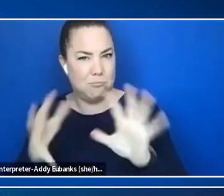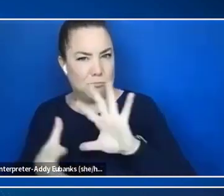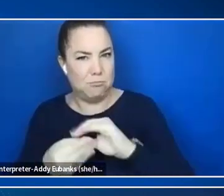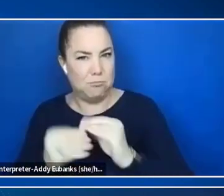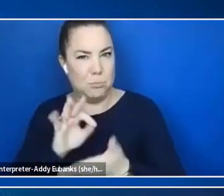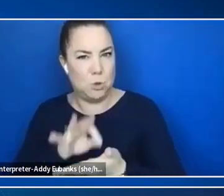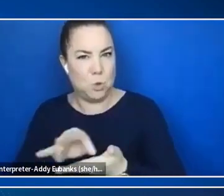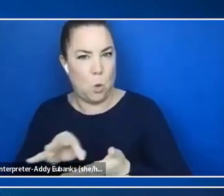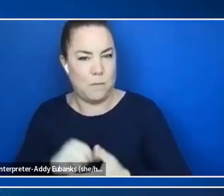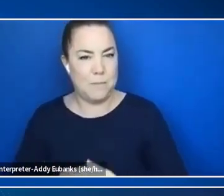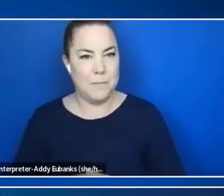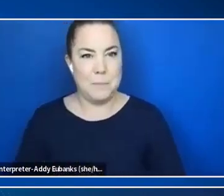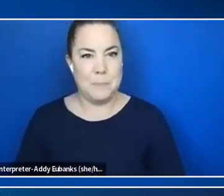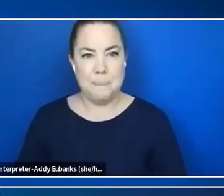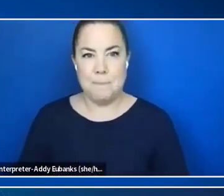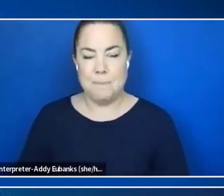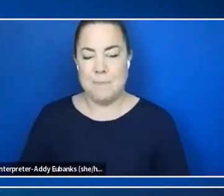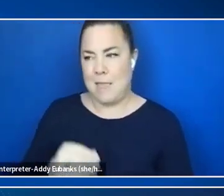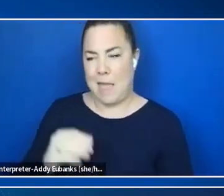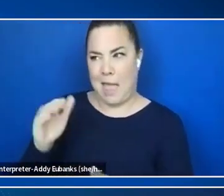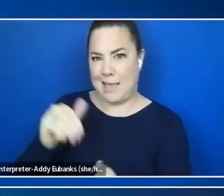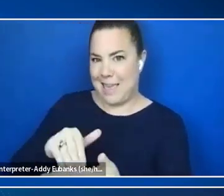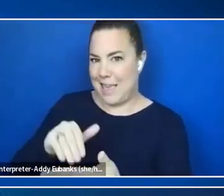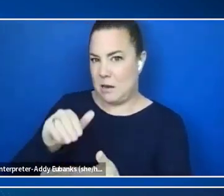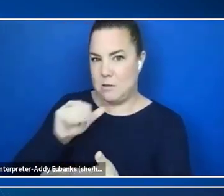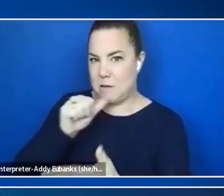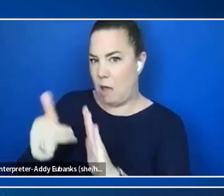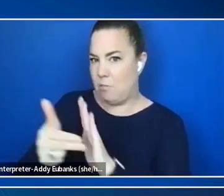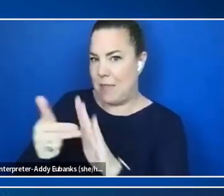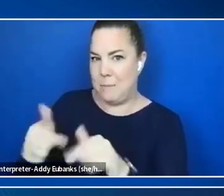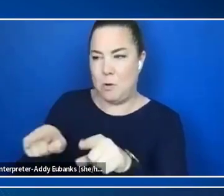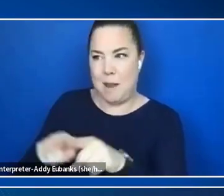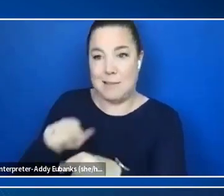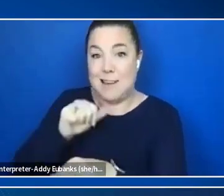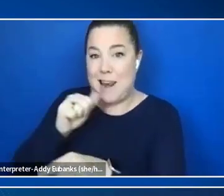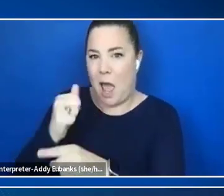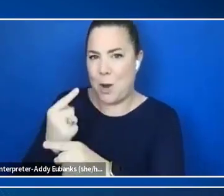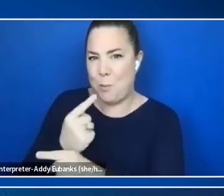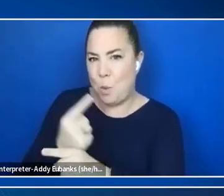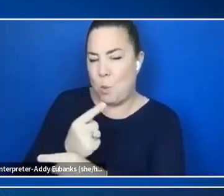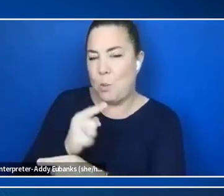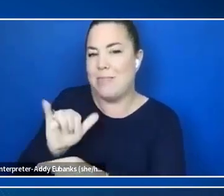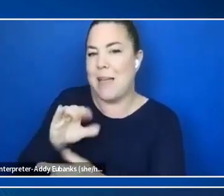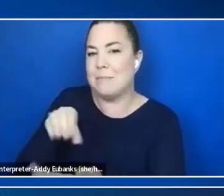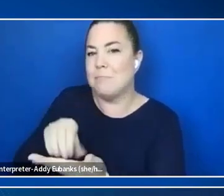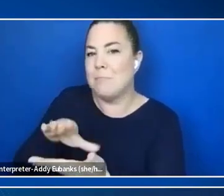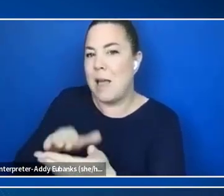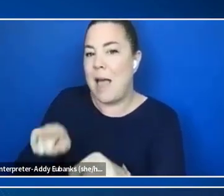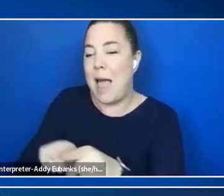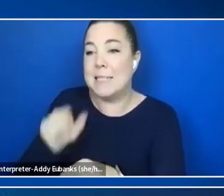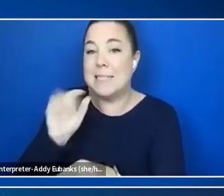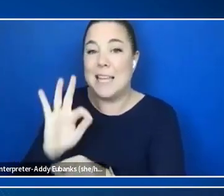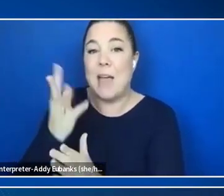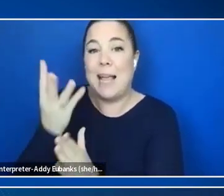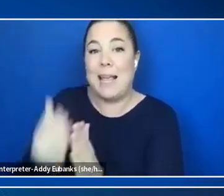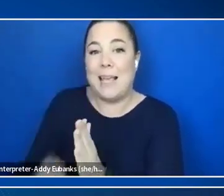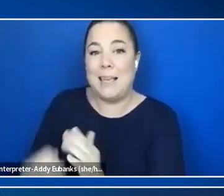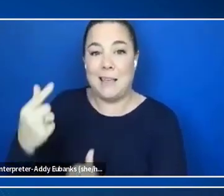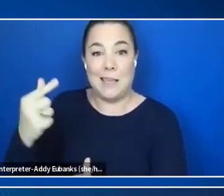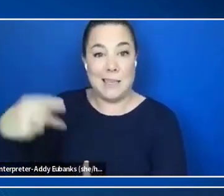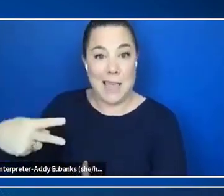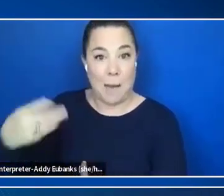So again, it's not appropriate. It's if some gaps are there. So let's say, for example, you propose to do a